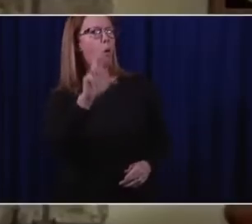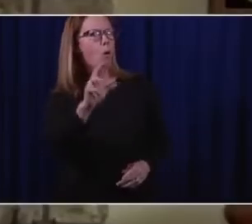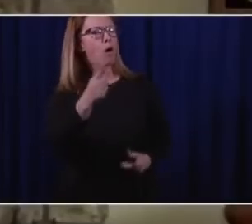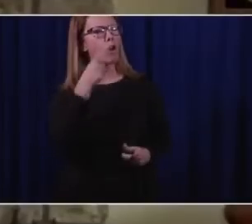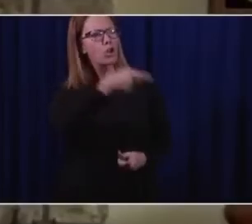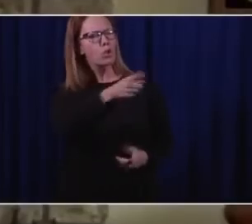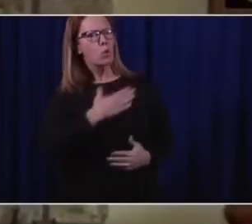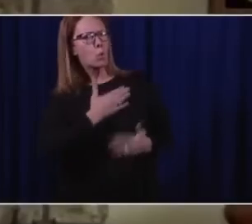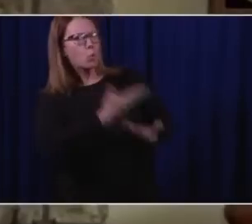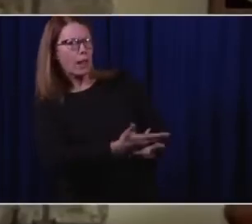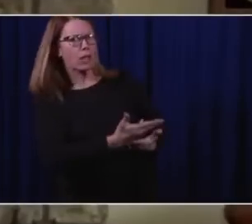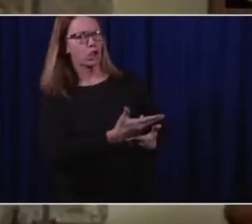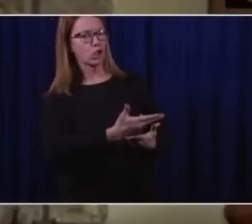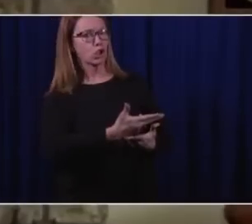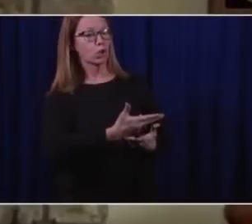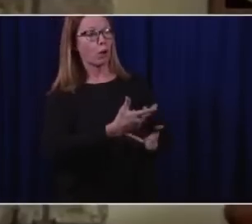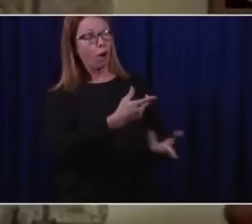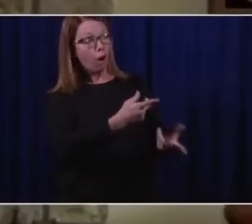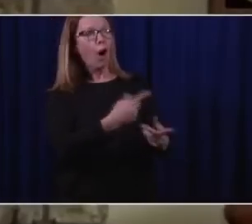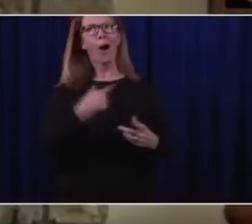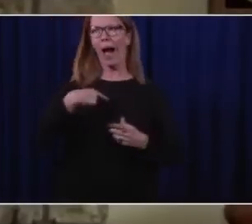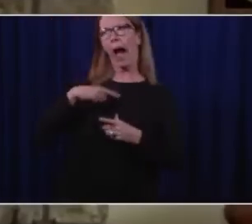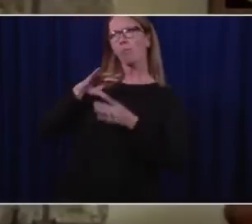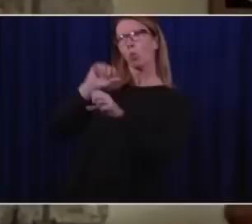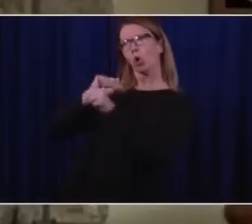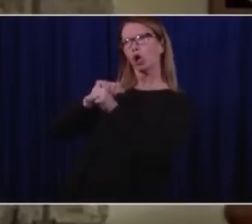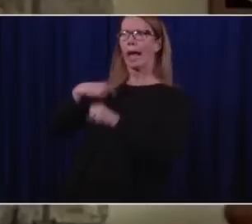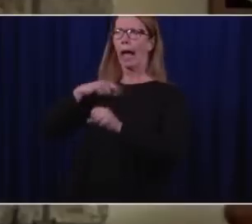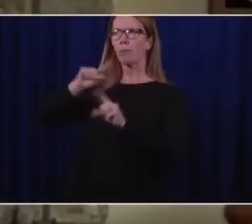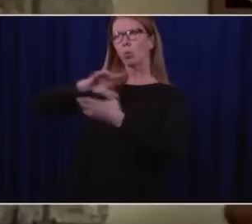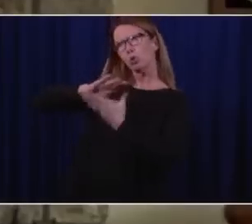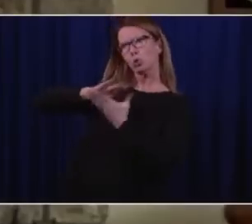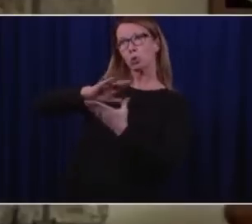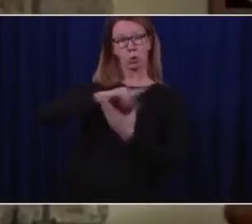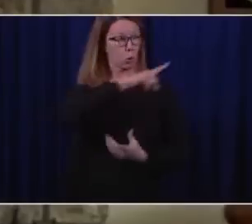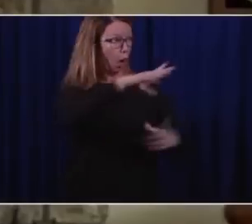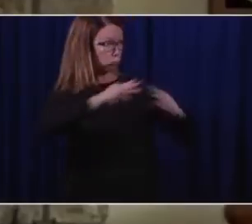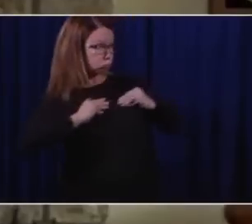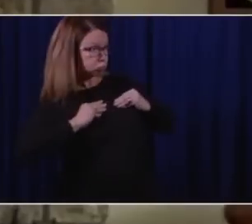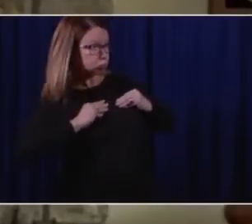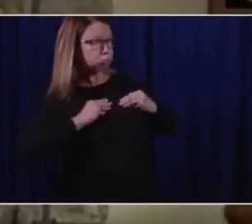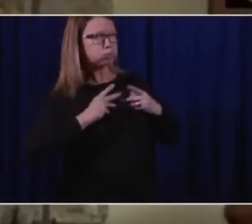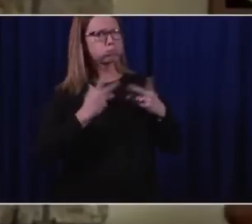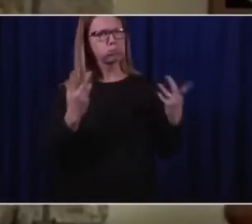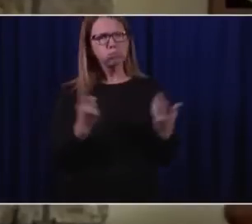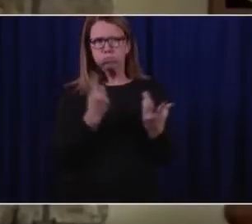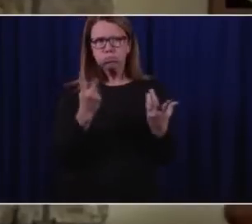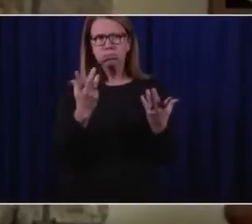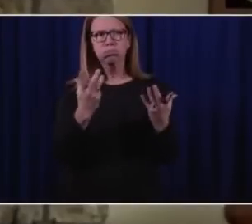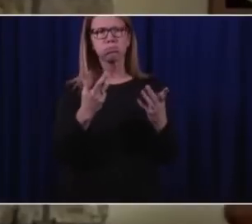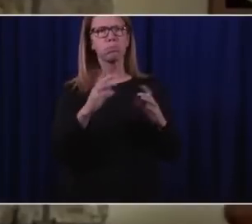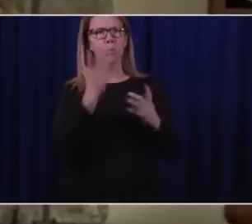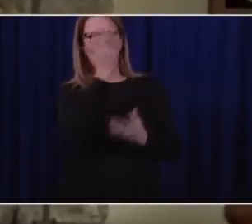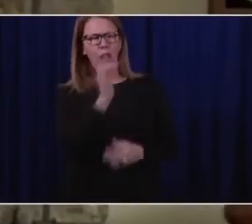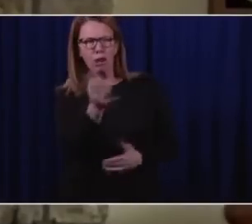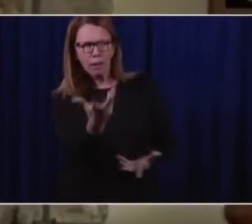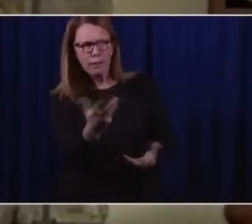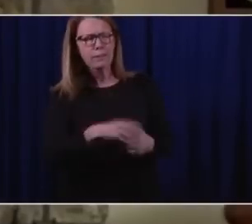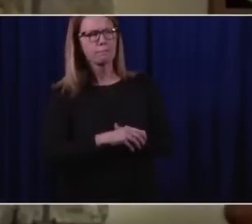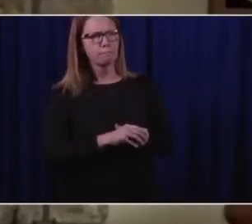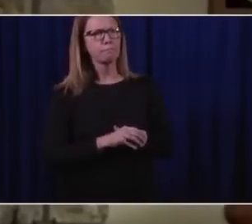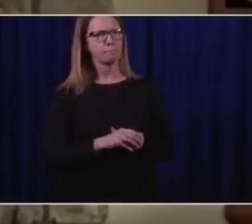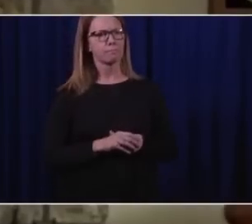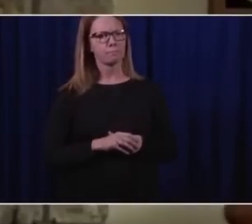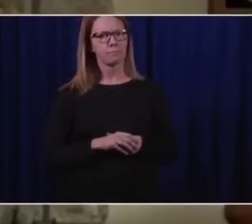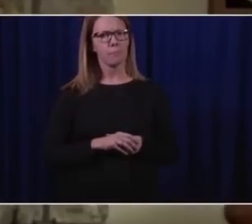be willing to take someone's word at the fact that they are, in fact, headed someplace where maybe they should be? It should be